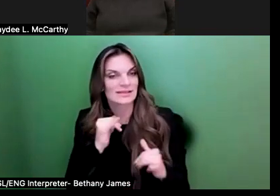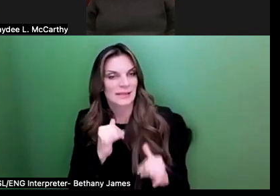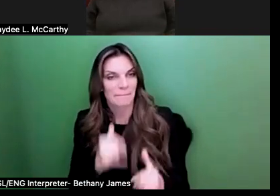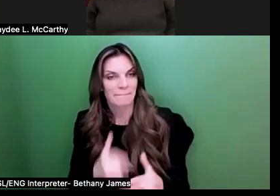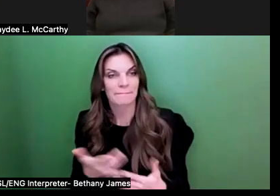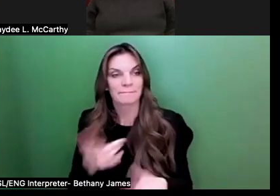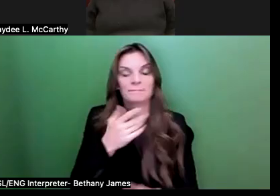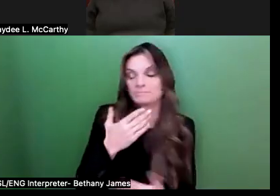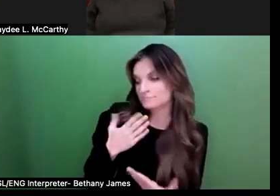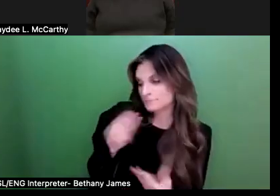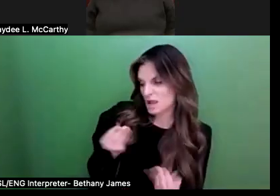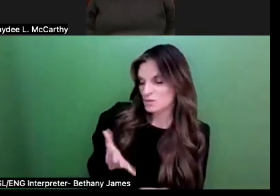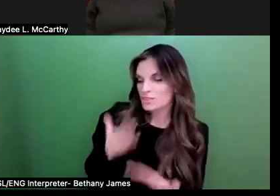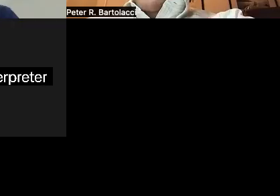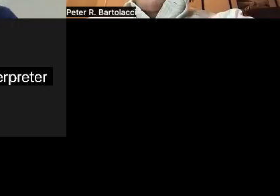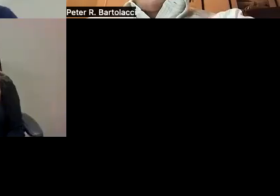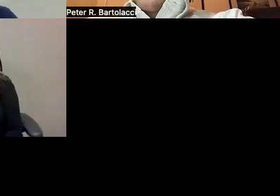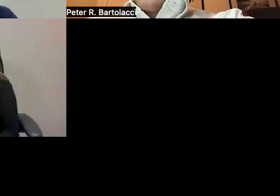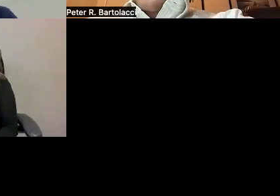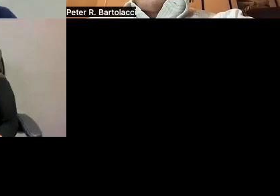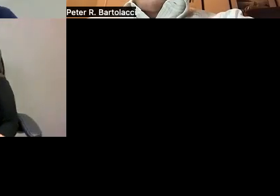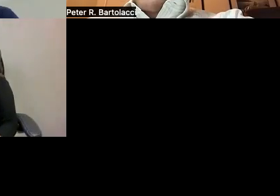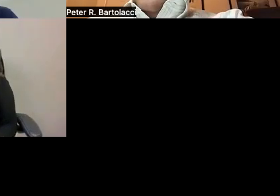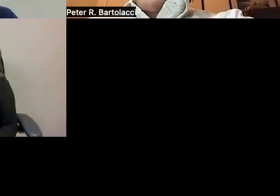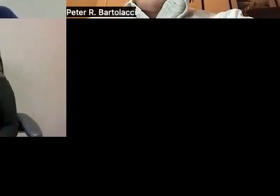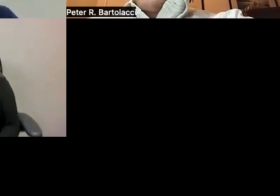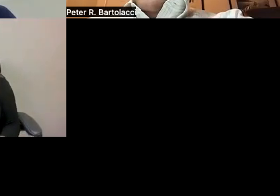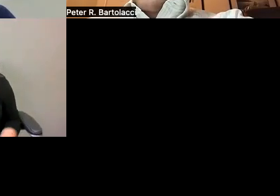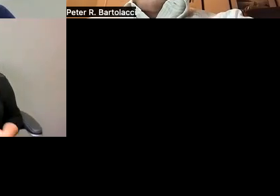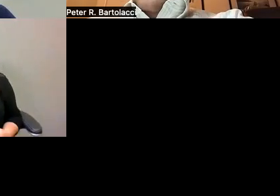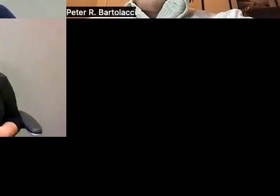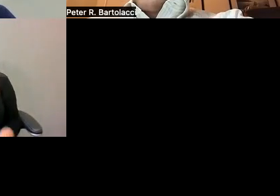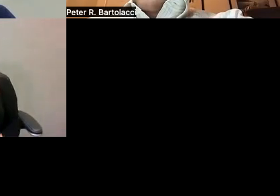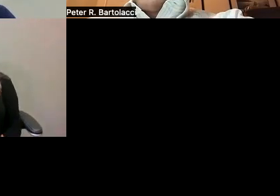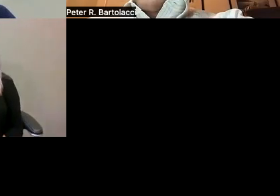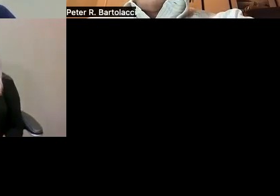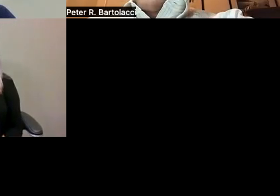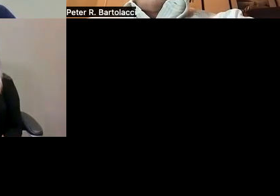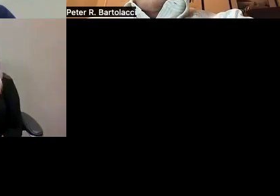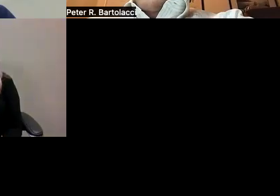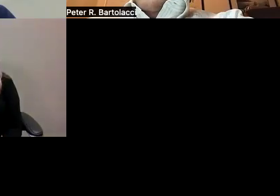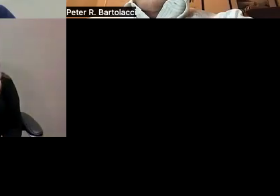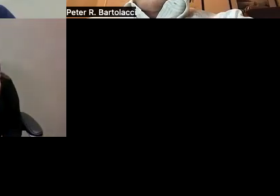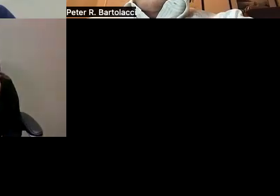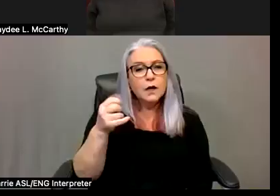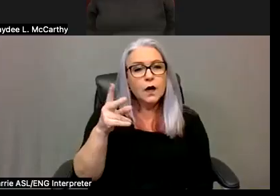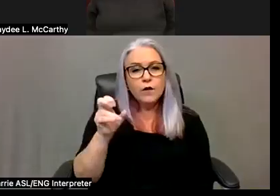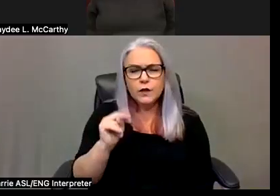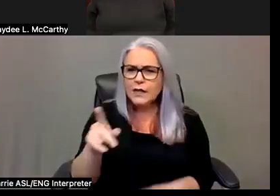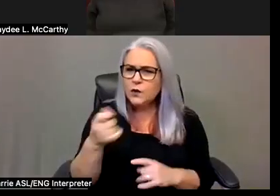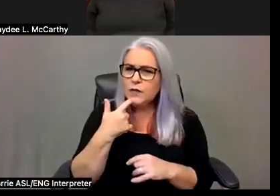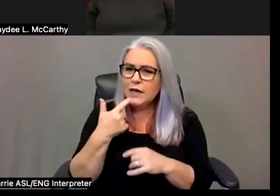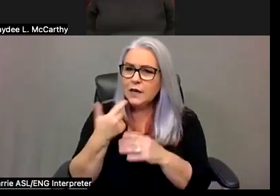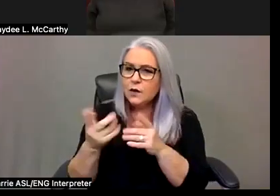resurgence. Ms. McGovern, same question. Okay, just again, repeat the question for